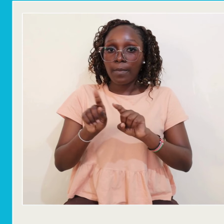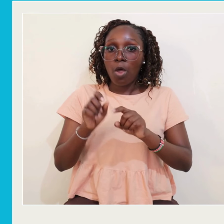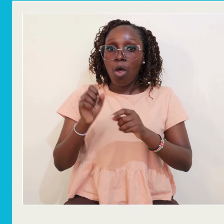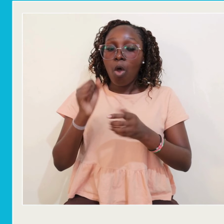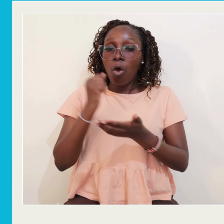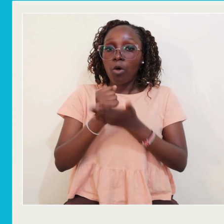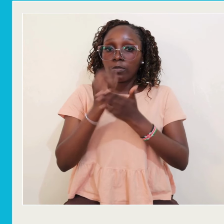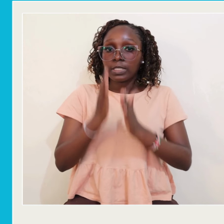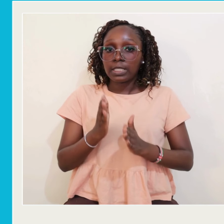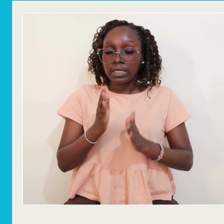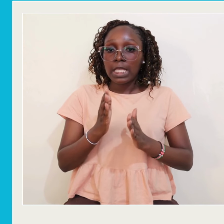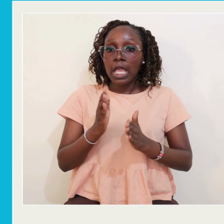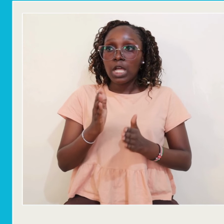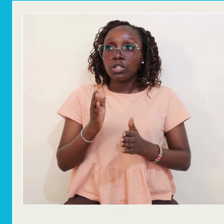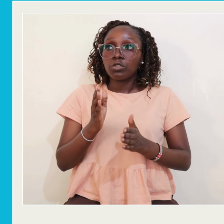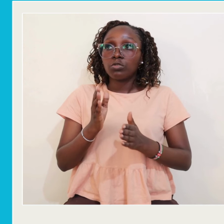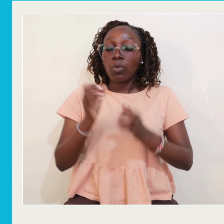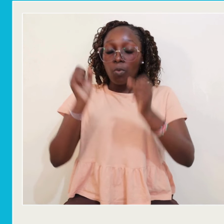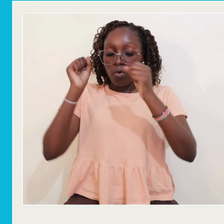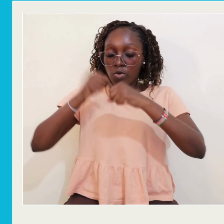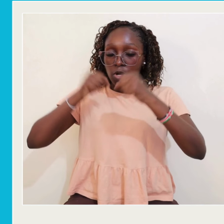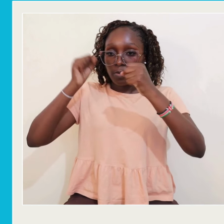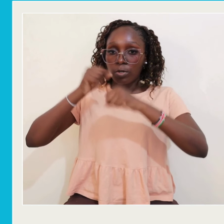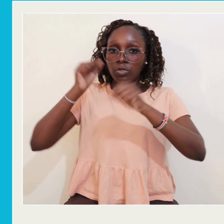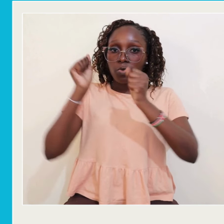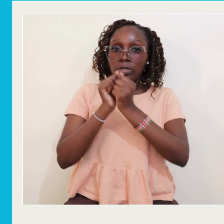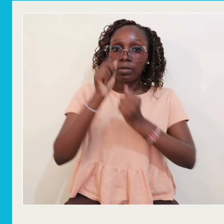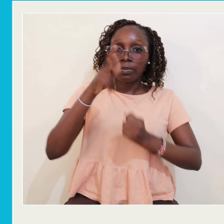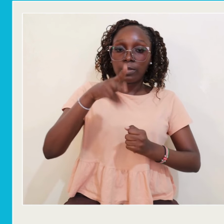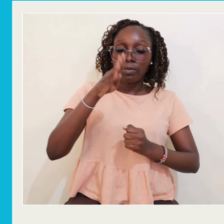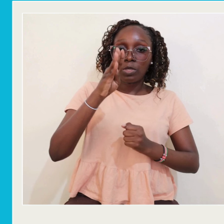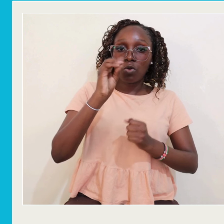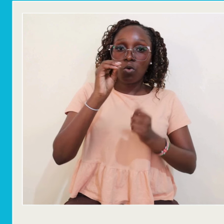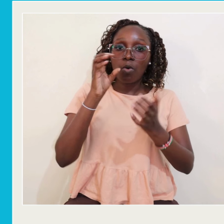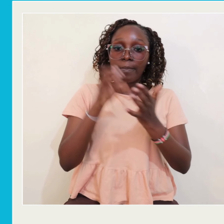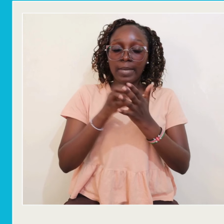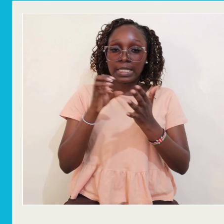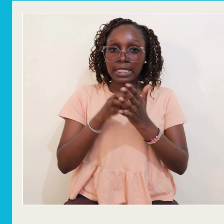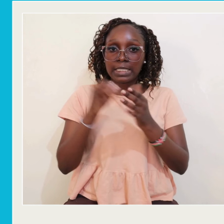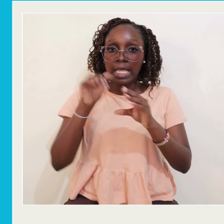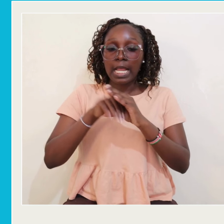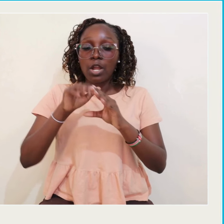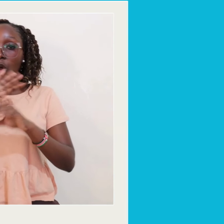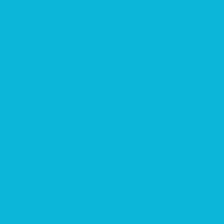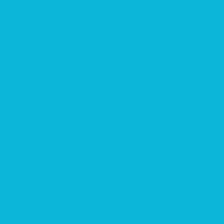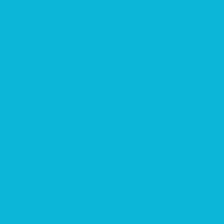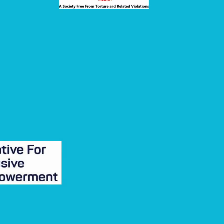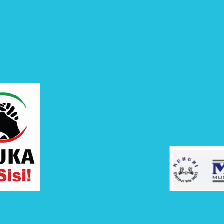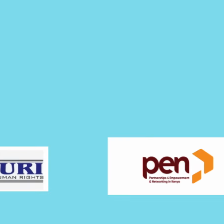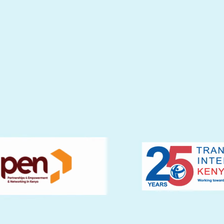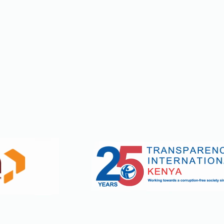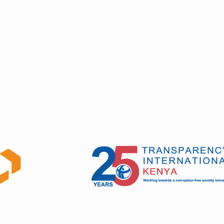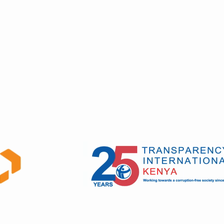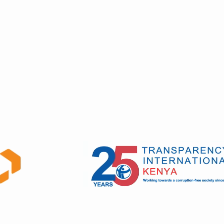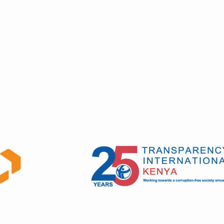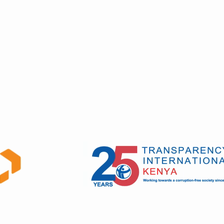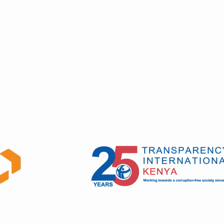designating ministry officers to collaborate on PBO matters across government levels.